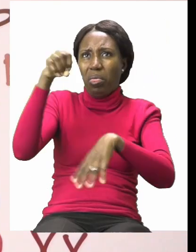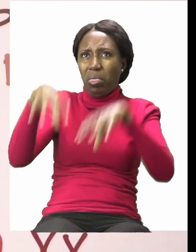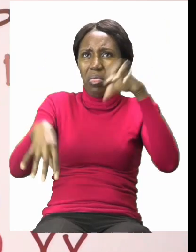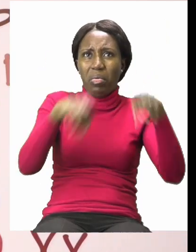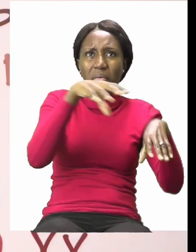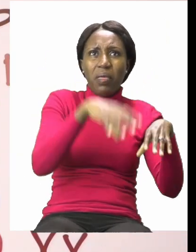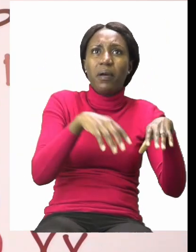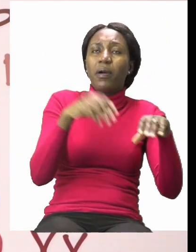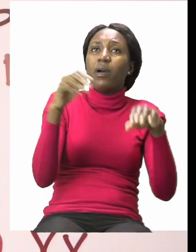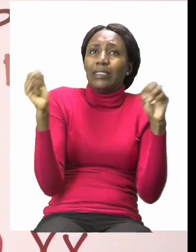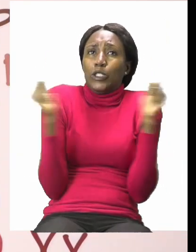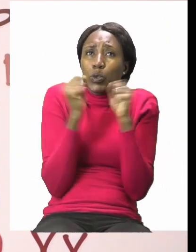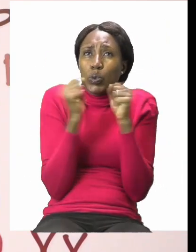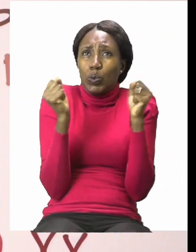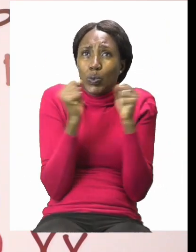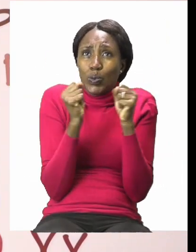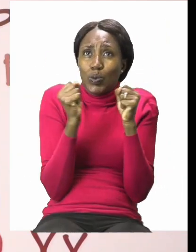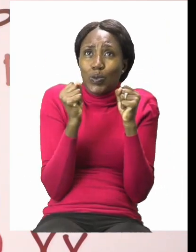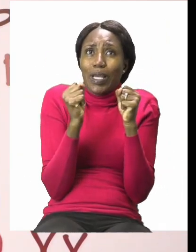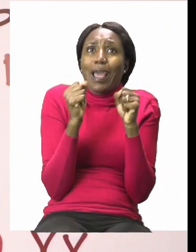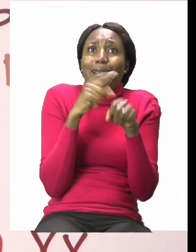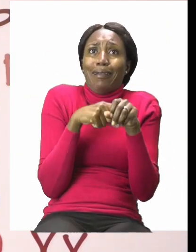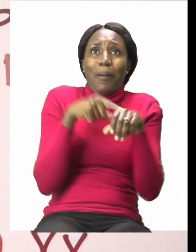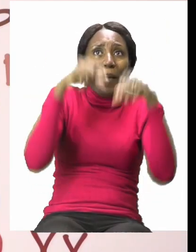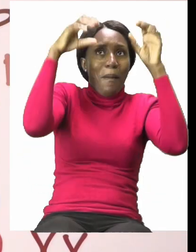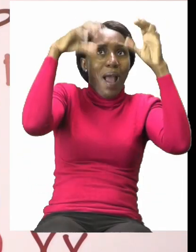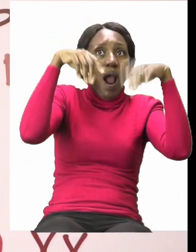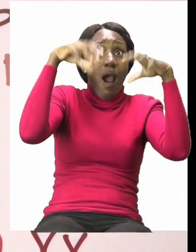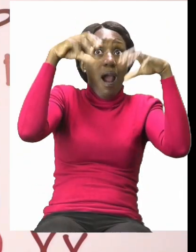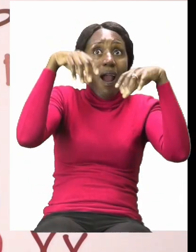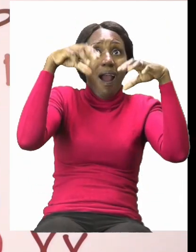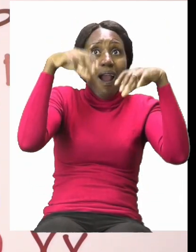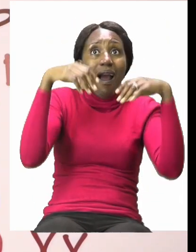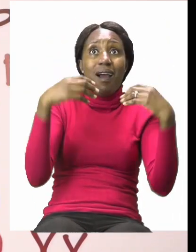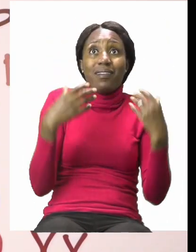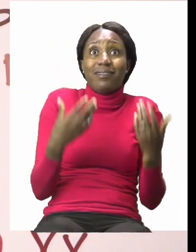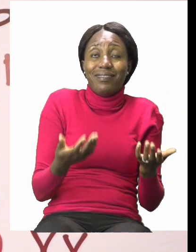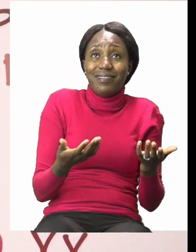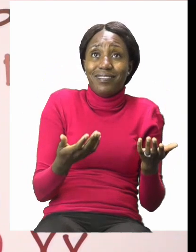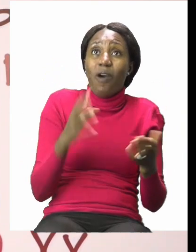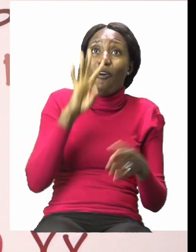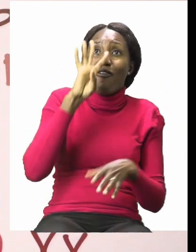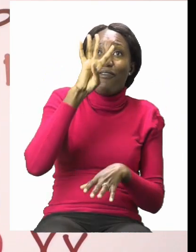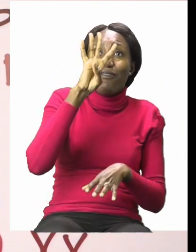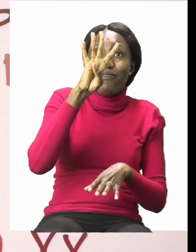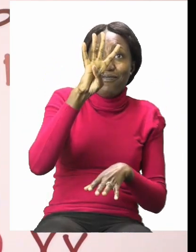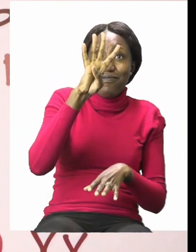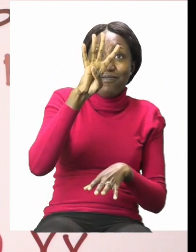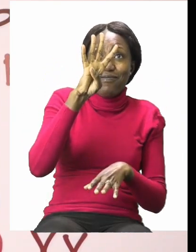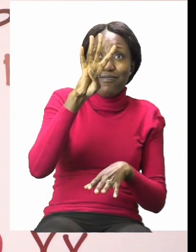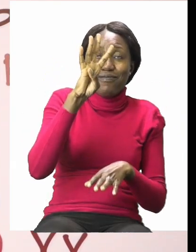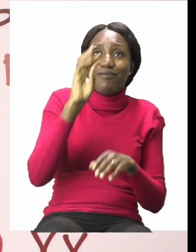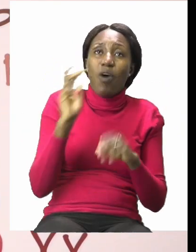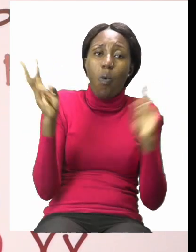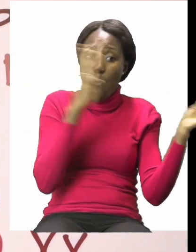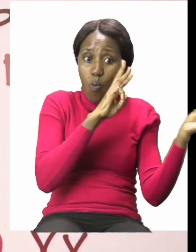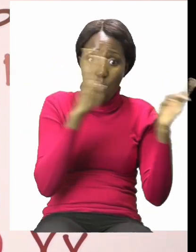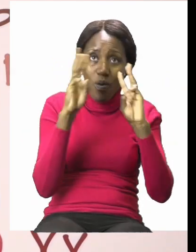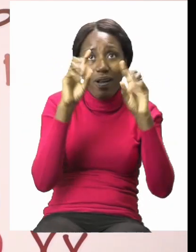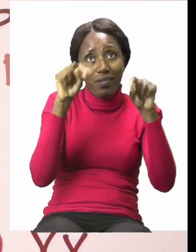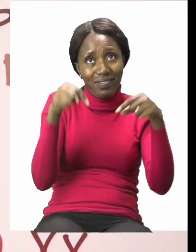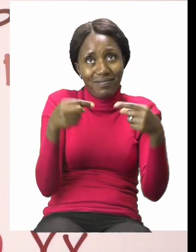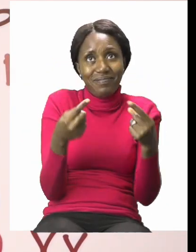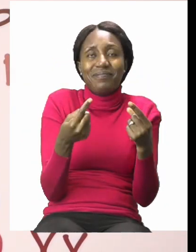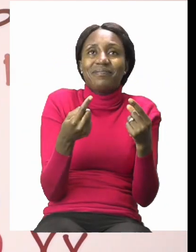winter, and spring. Those are our 4 seasons. So boys and